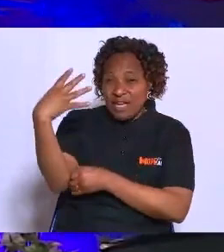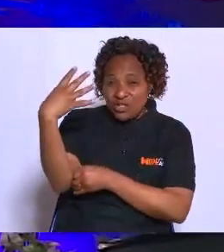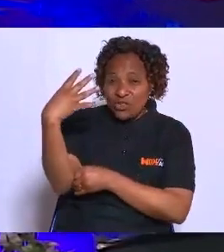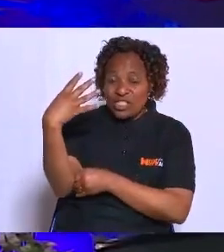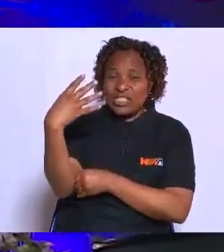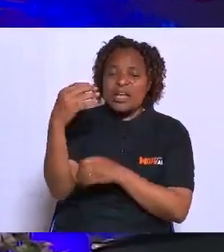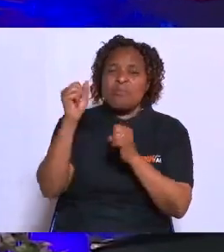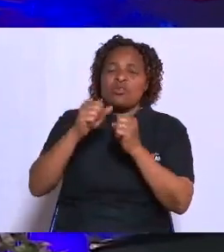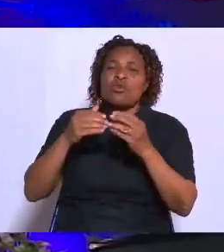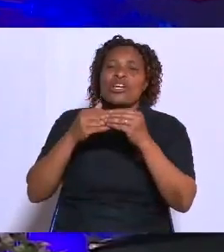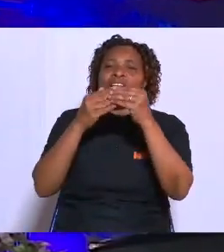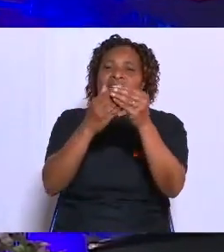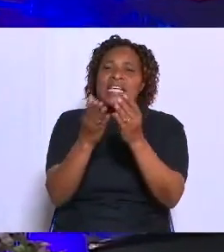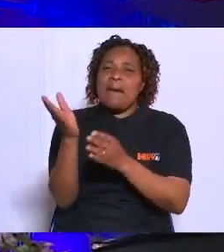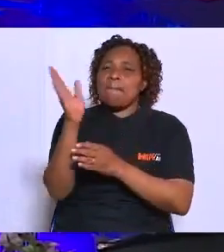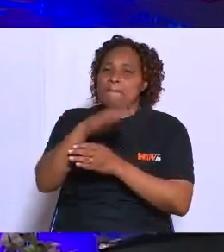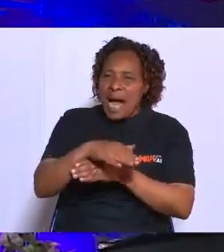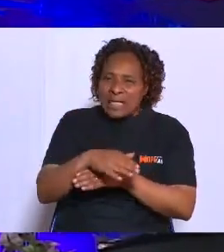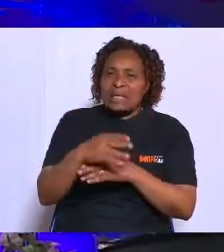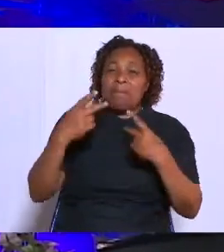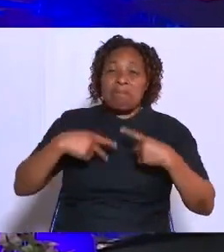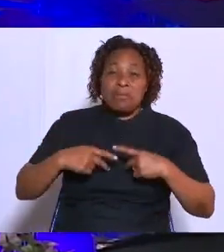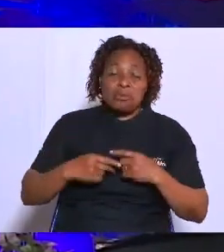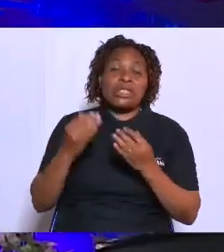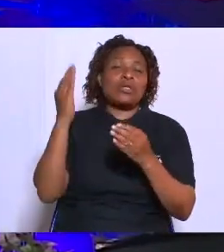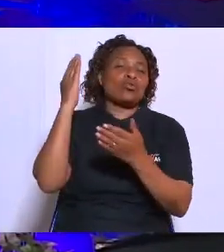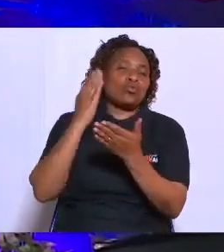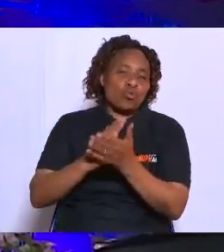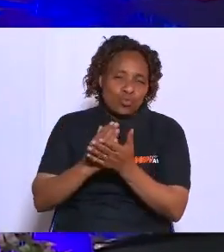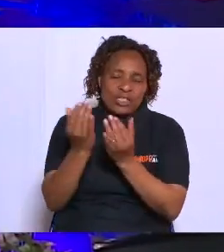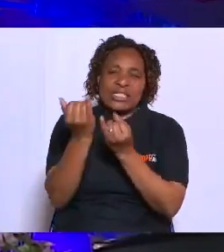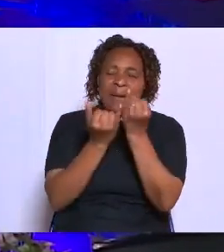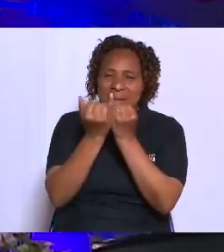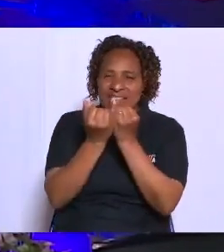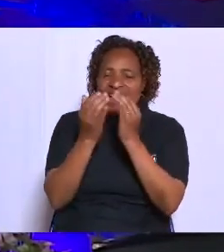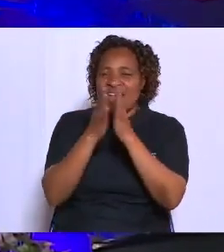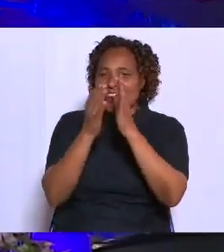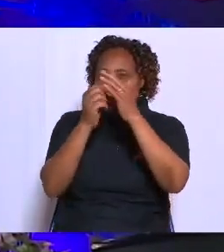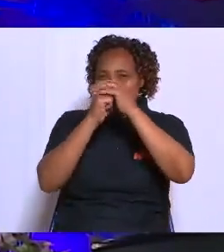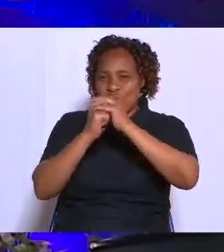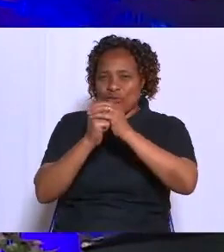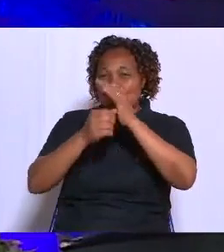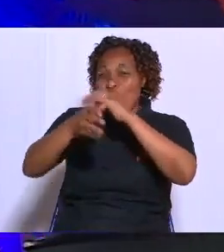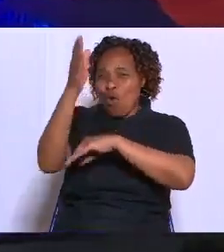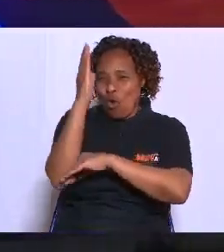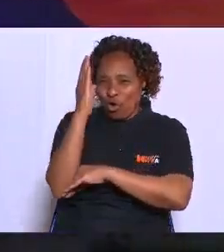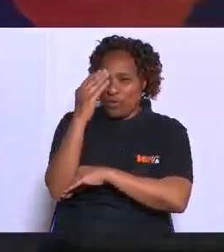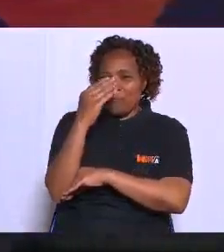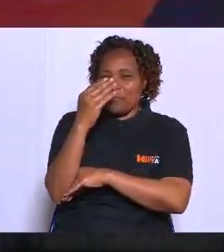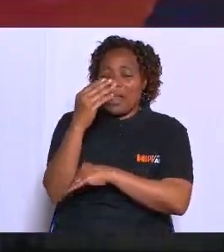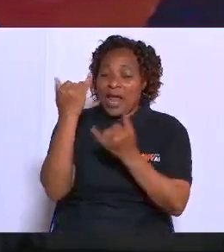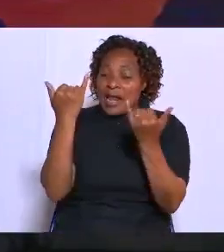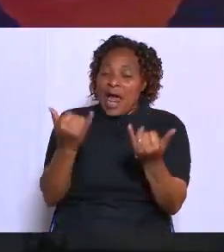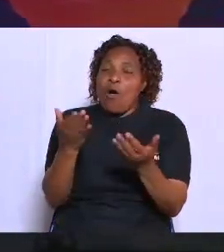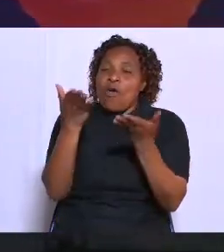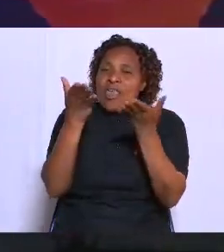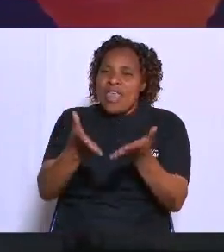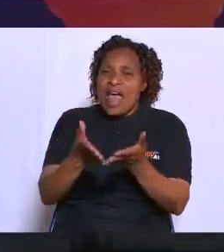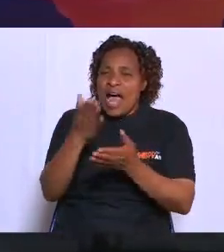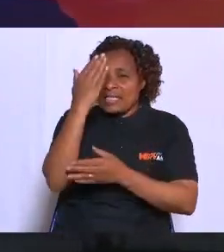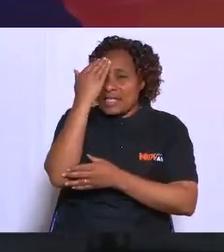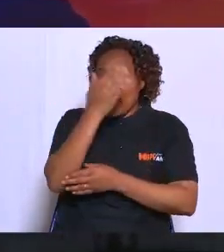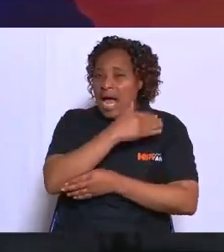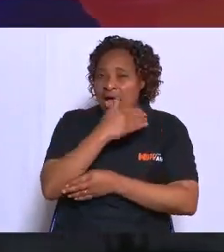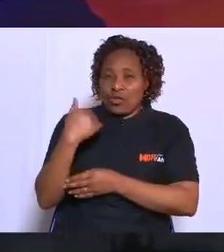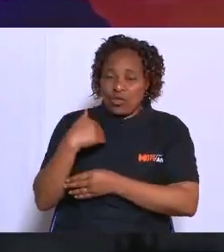leading people back to the true Sabbath leading them back to worship the Creator now here is the Catholic